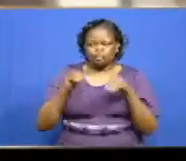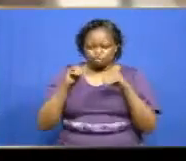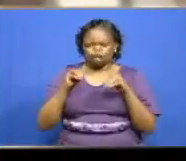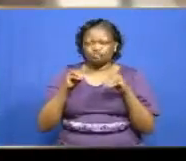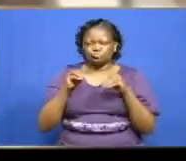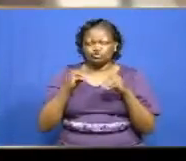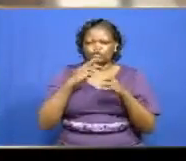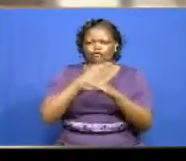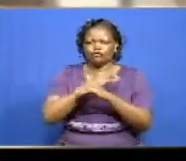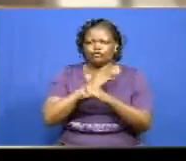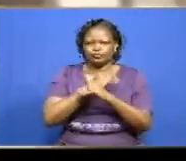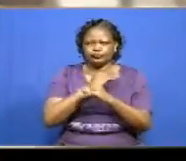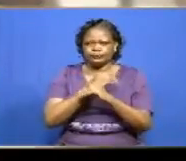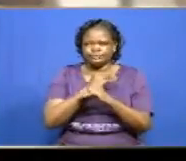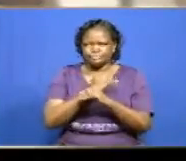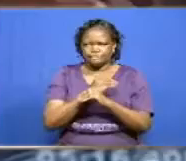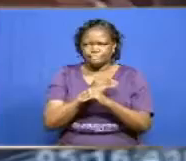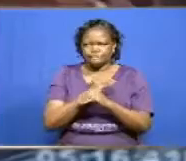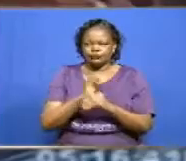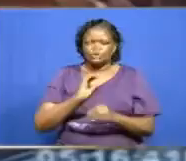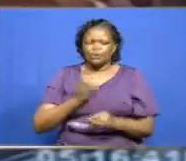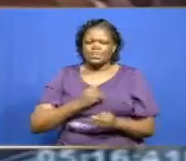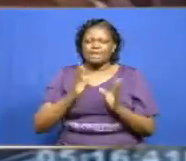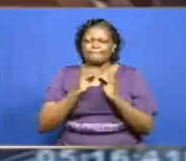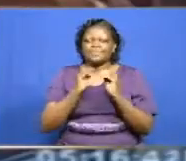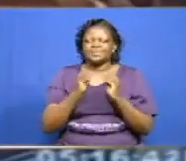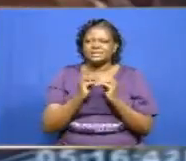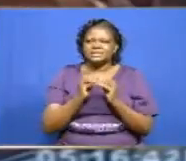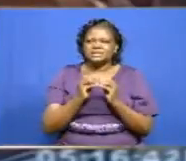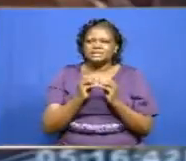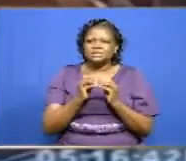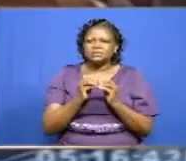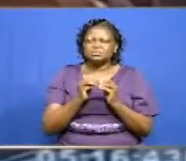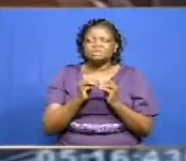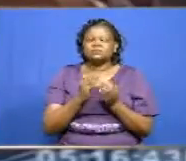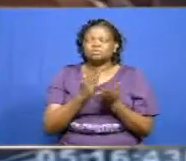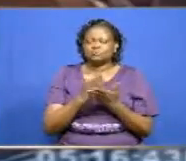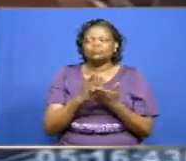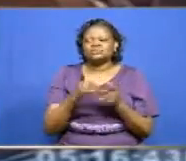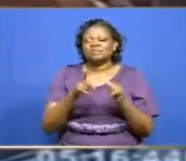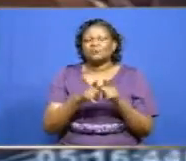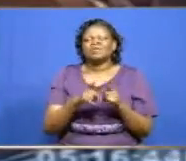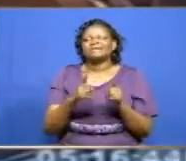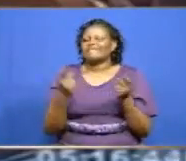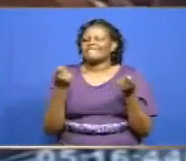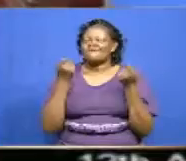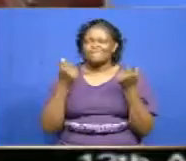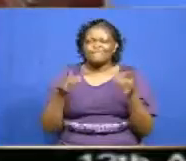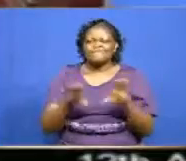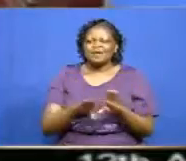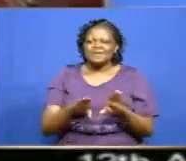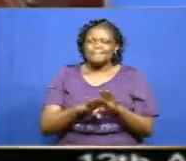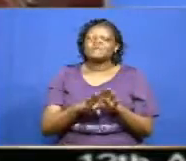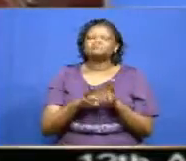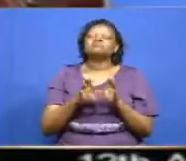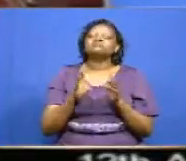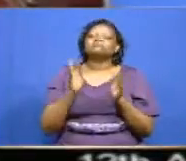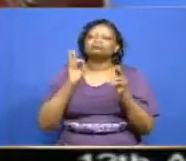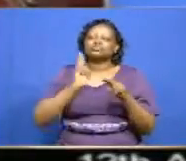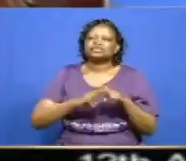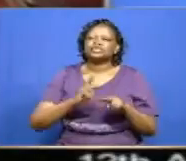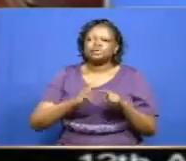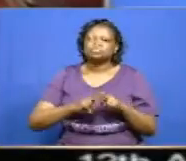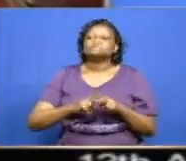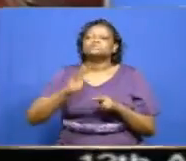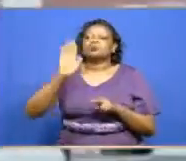teleconferencing technology in committee meetings, besides a limited number of members sitting in the plenary in observance of